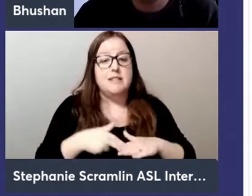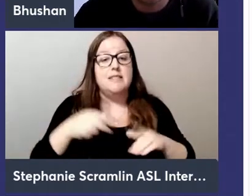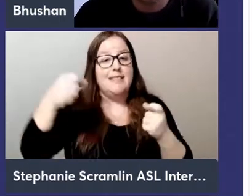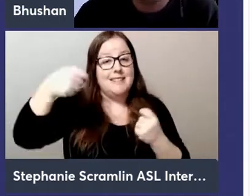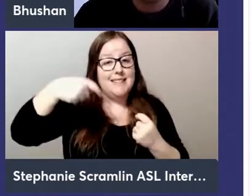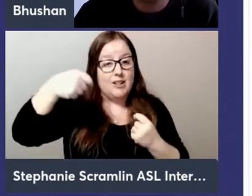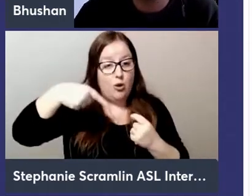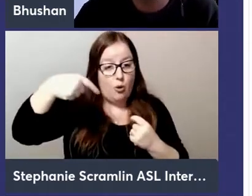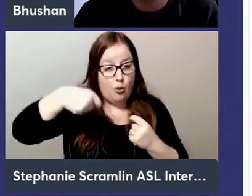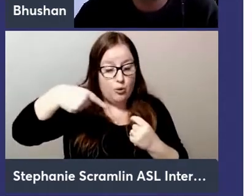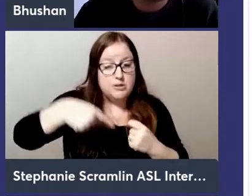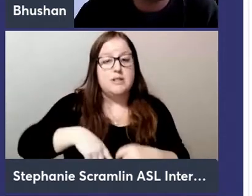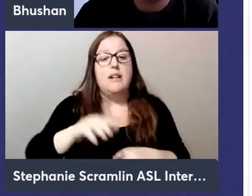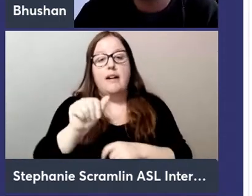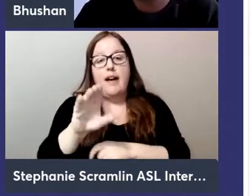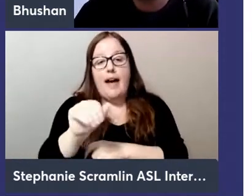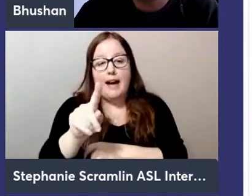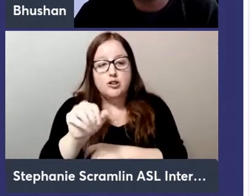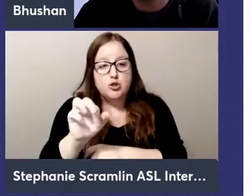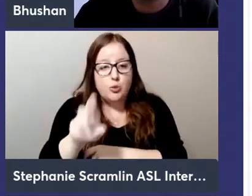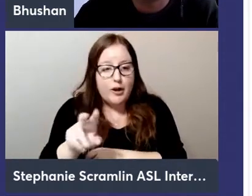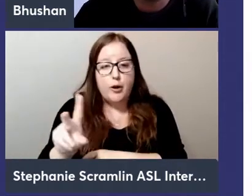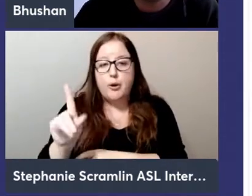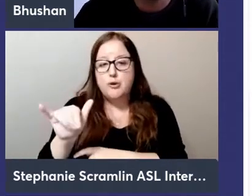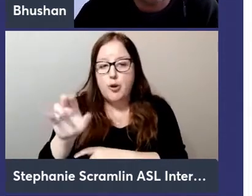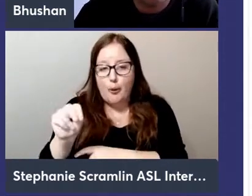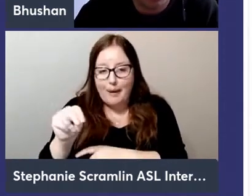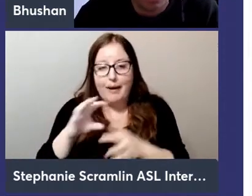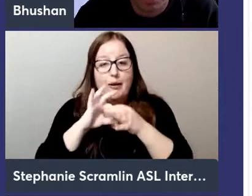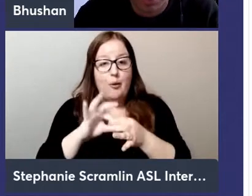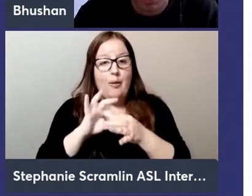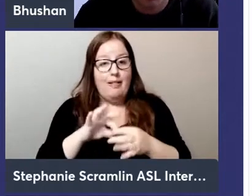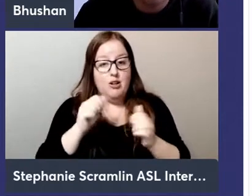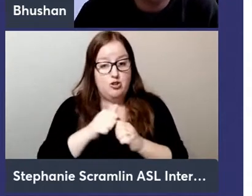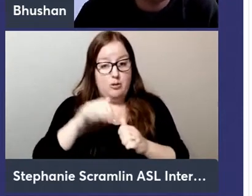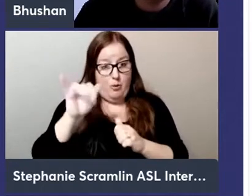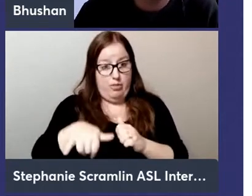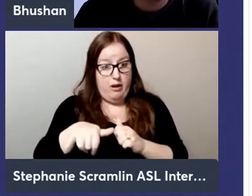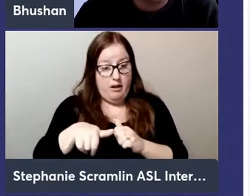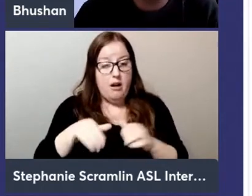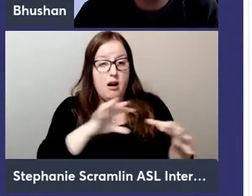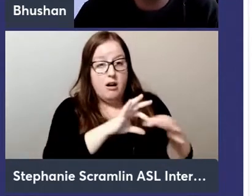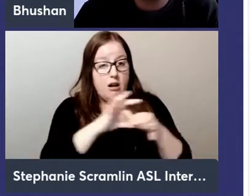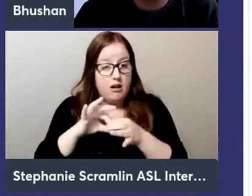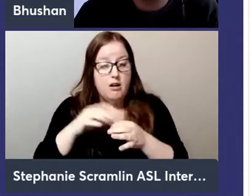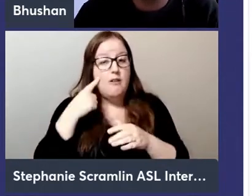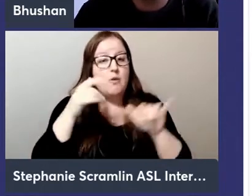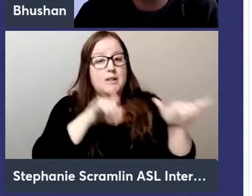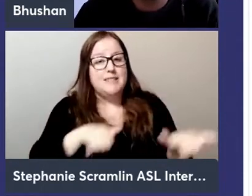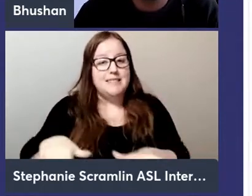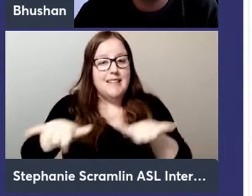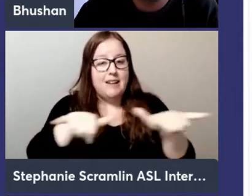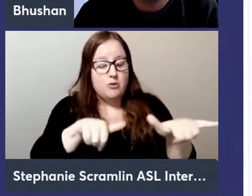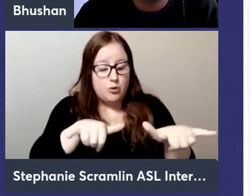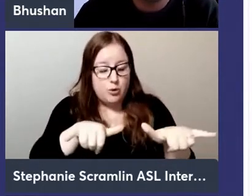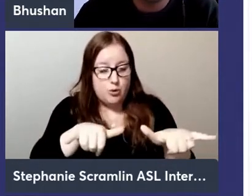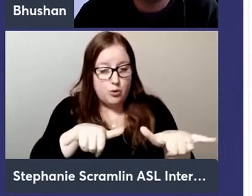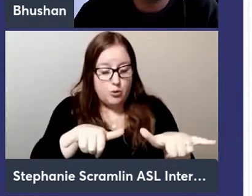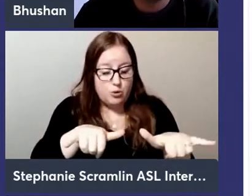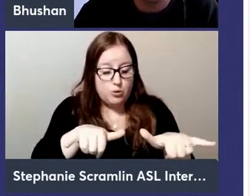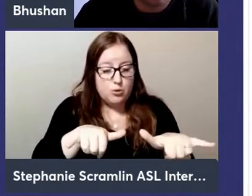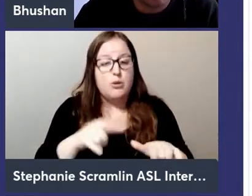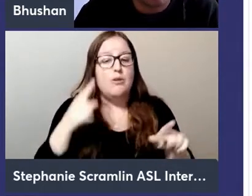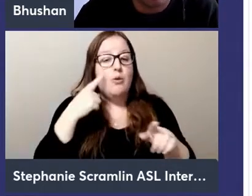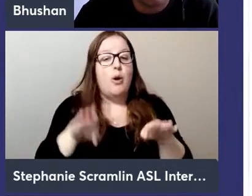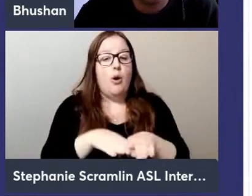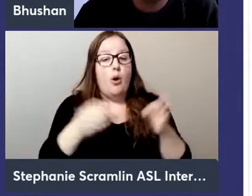signals, the actuators, the domains, and the relationships between those entities in a standard that we're in an open